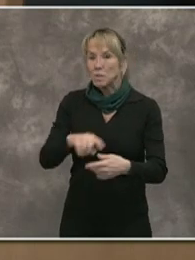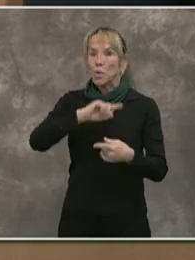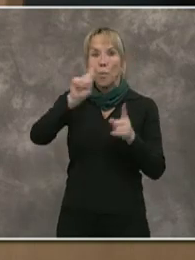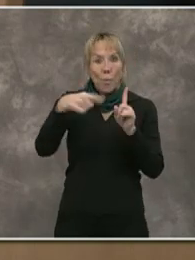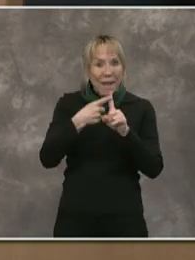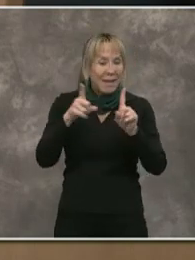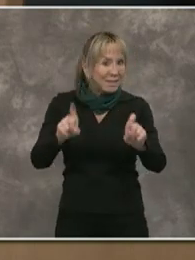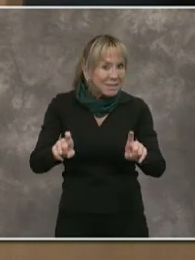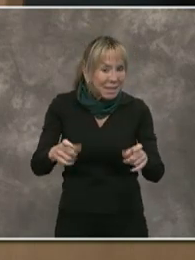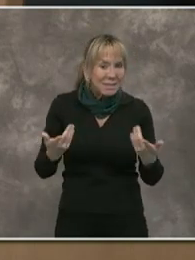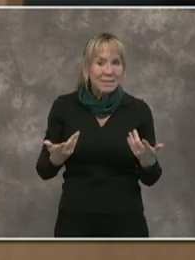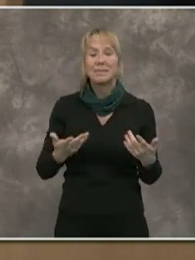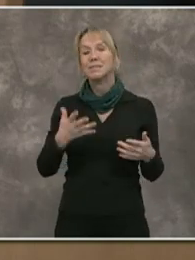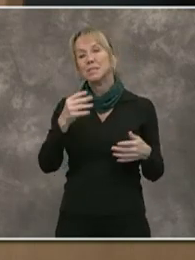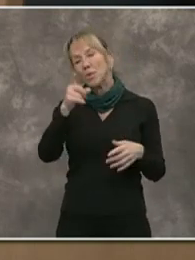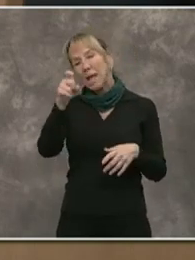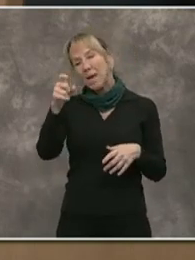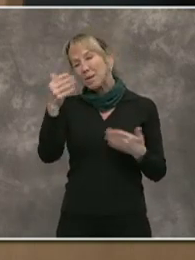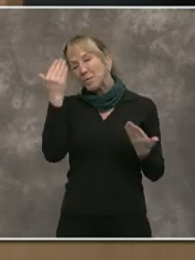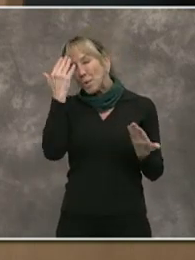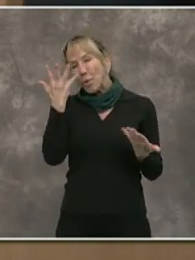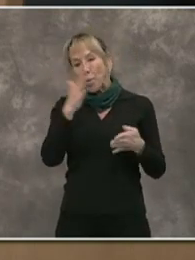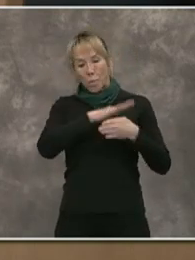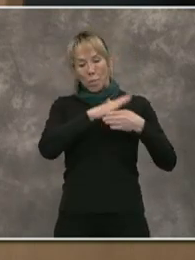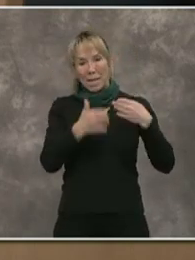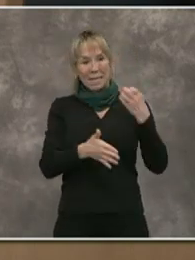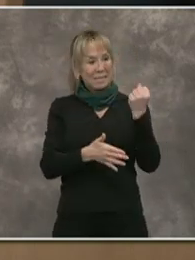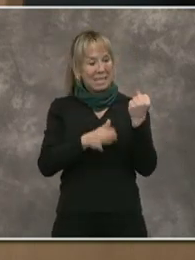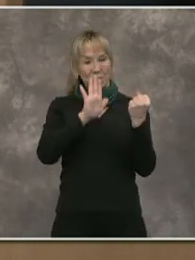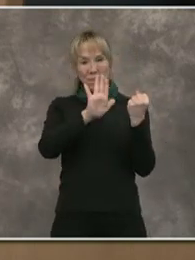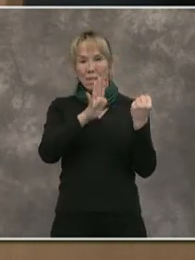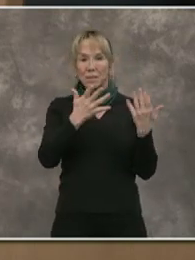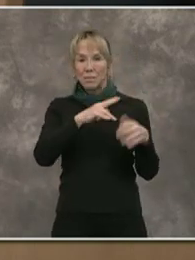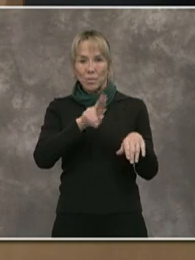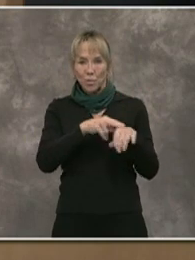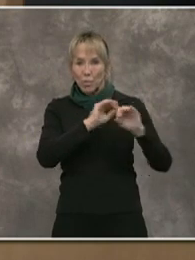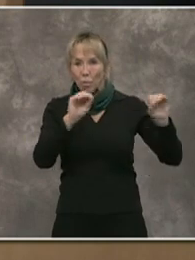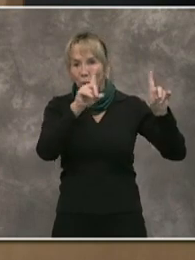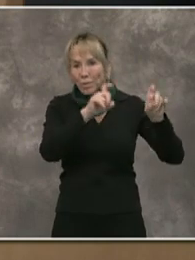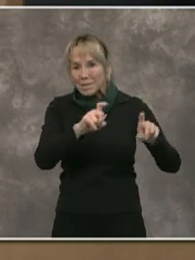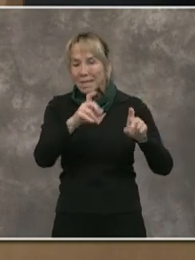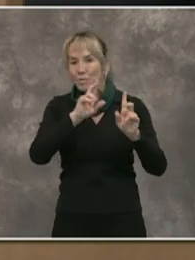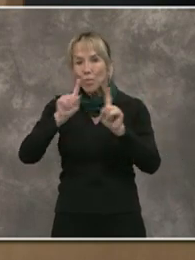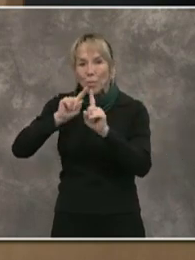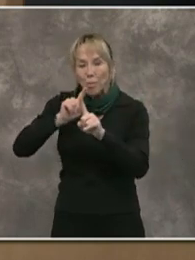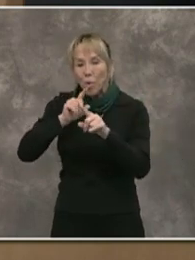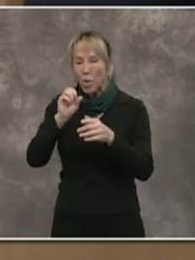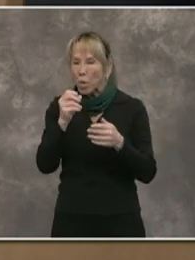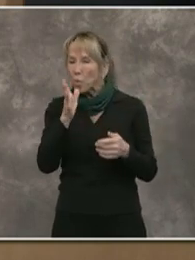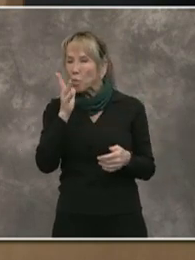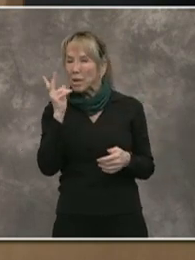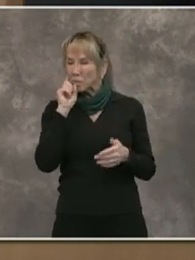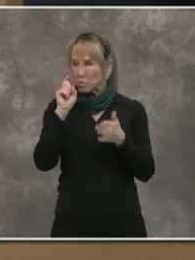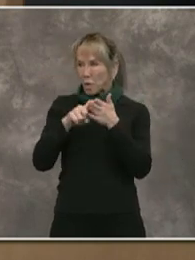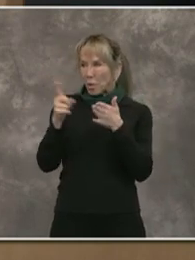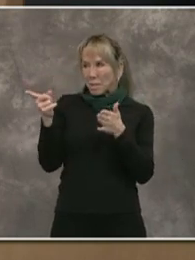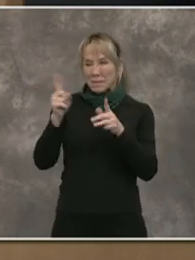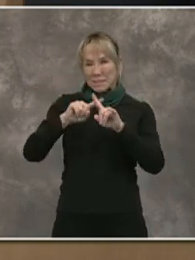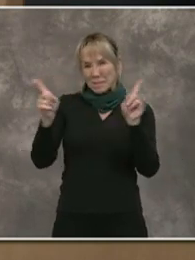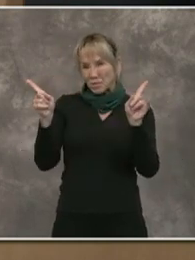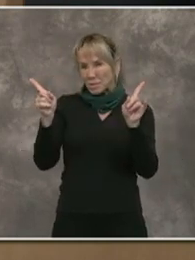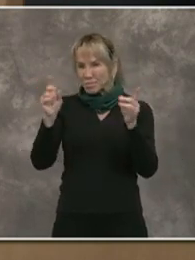after a weekend the numbers are slightly lower, and then you'll see the numbers get reported more. So again, it's extremely difficult